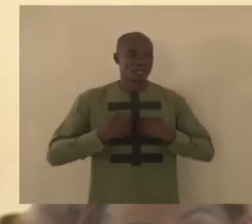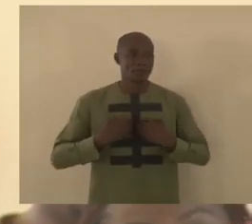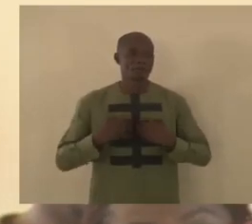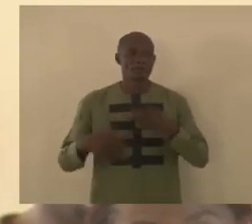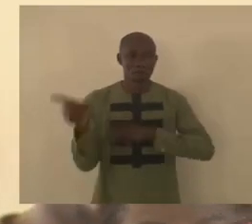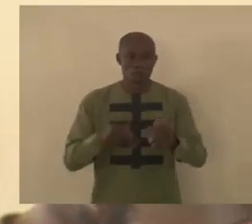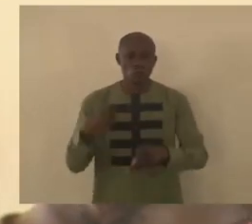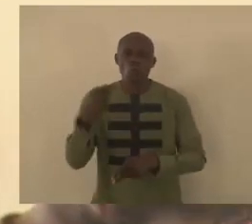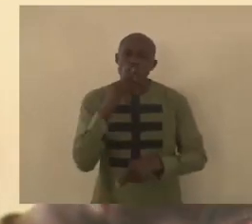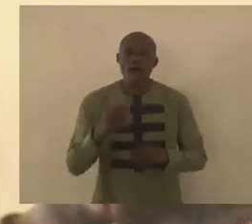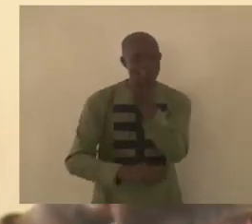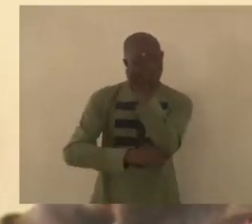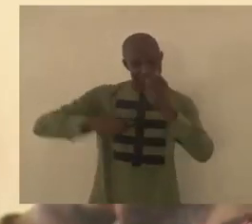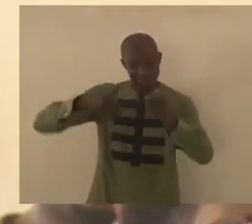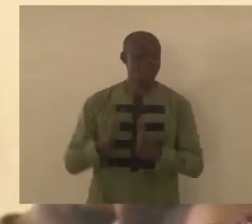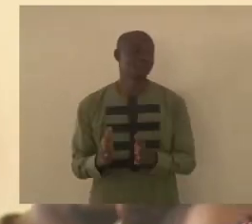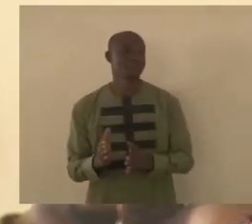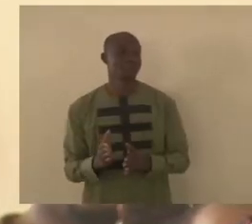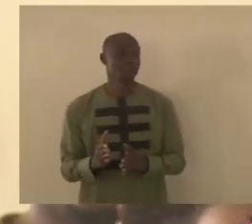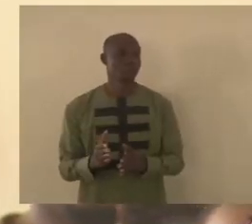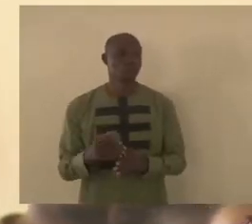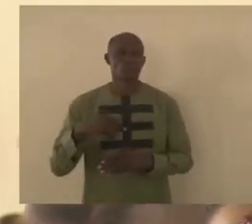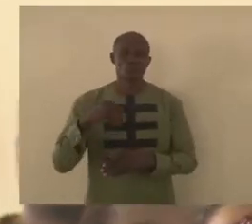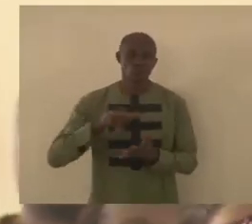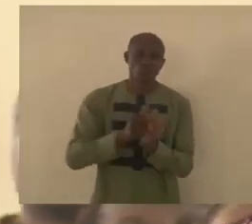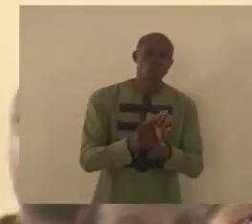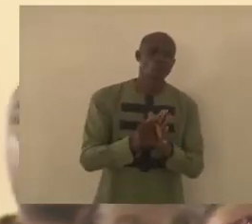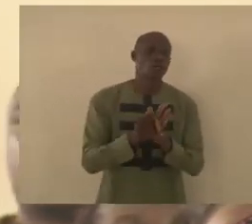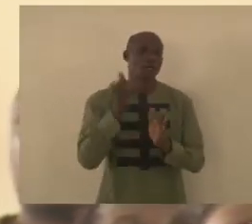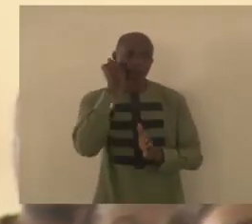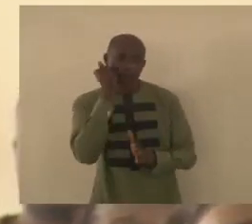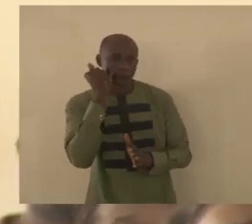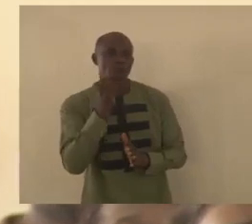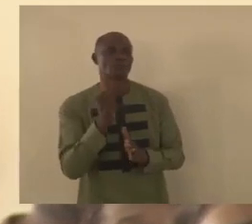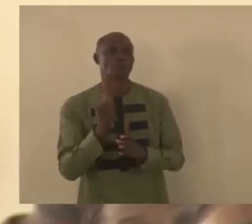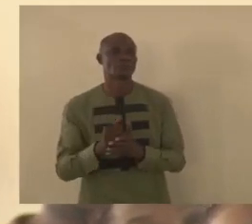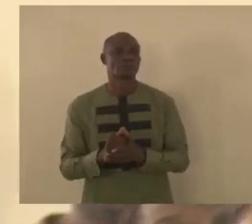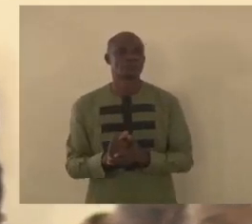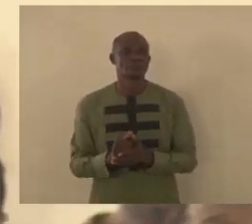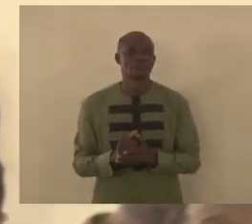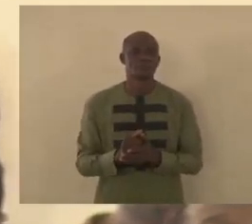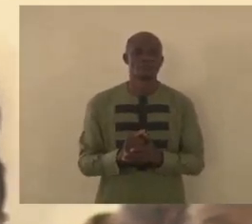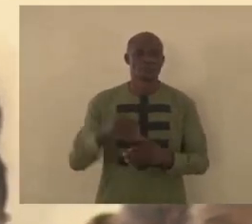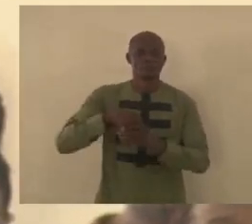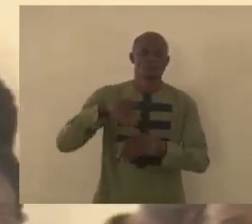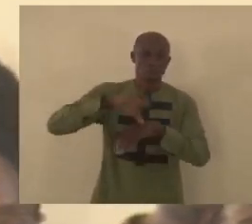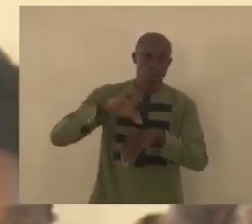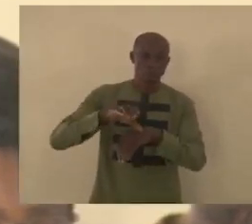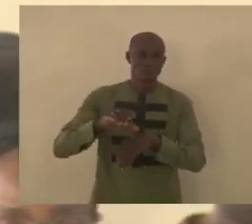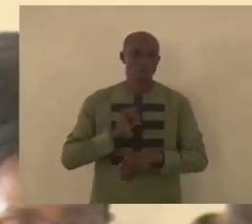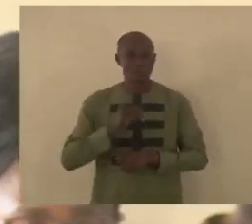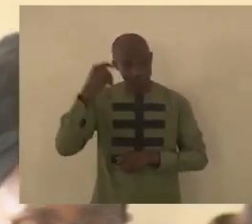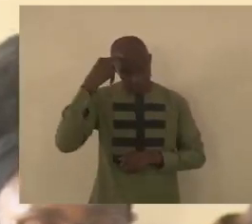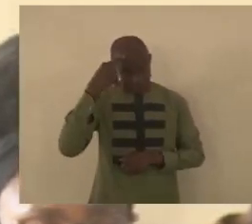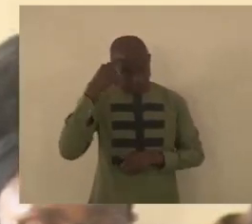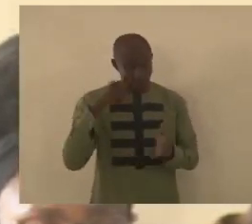have people who are thieves. We have people who are prostitutes. We have people who do all sort of things in the church.